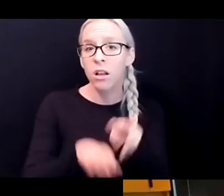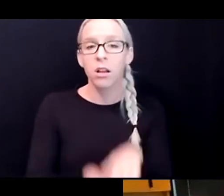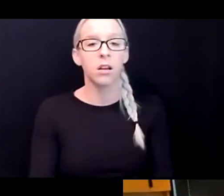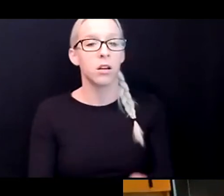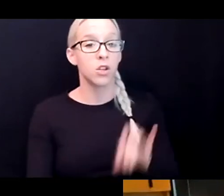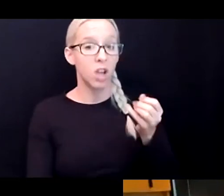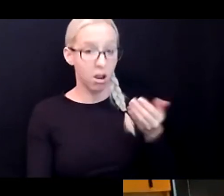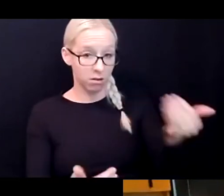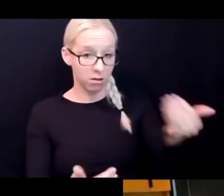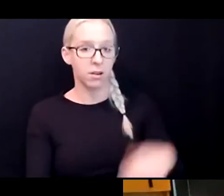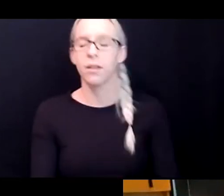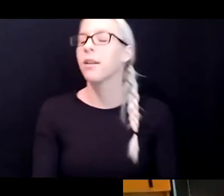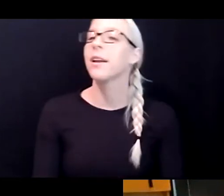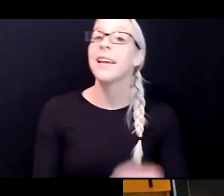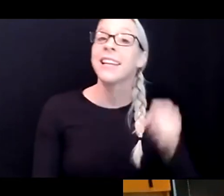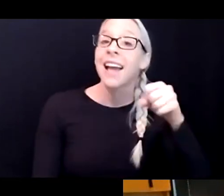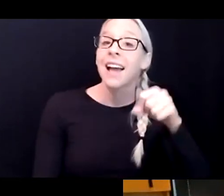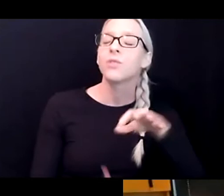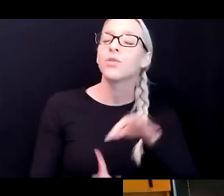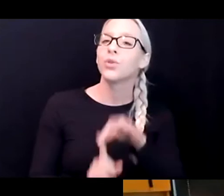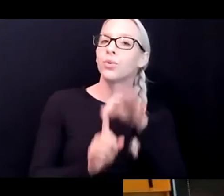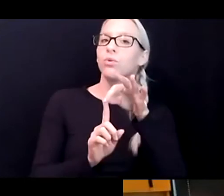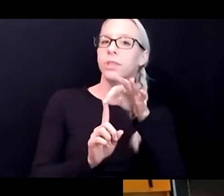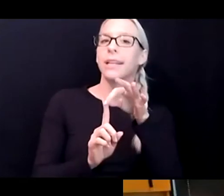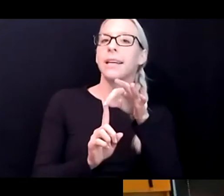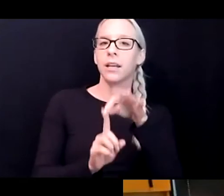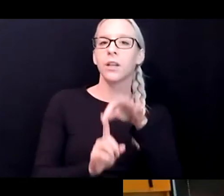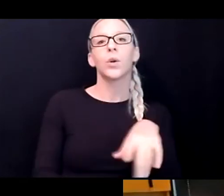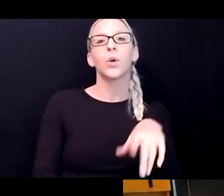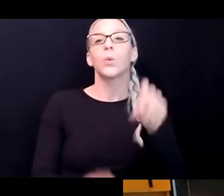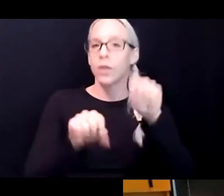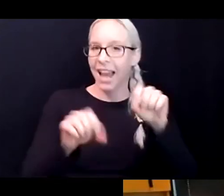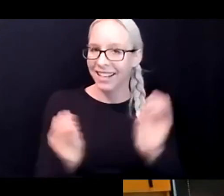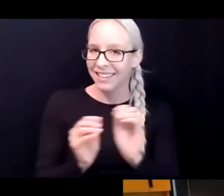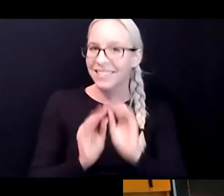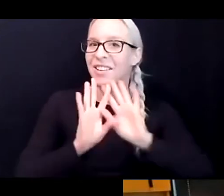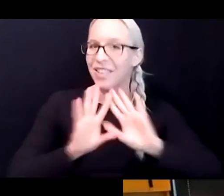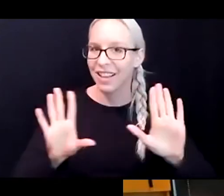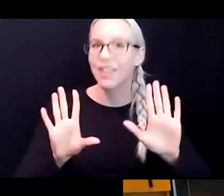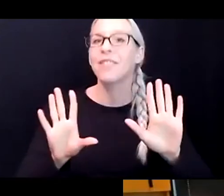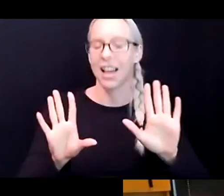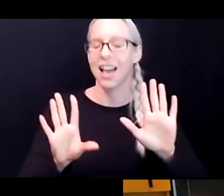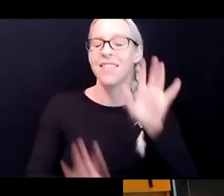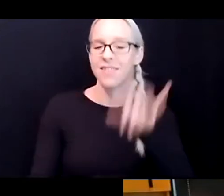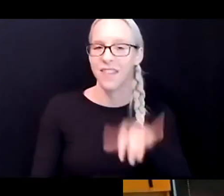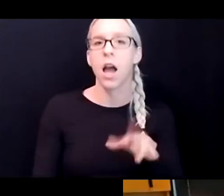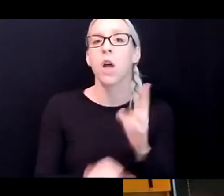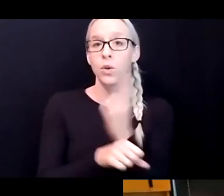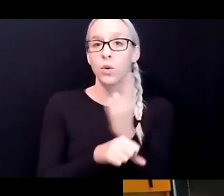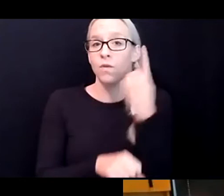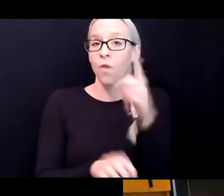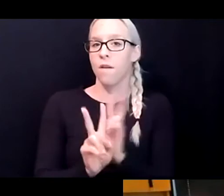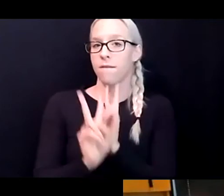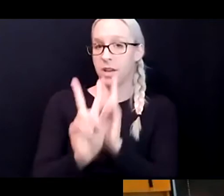Yes. What is unique is that they clarified that, yes, you can use this for funeral and burial. And even as